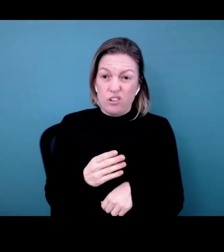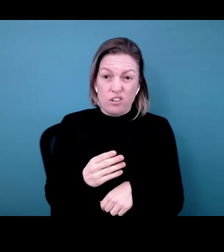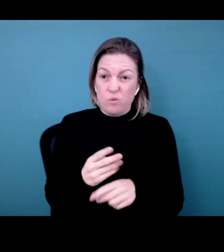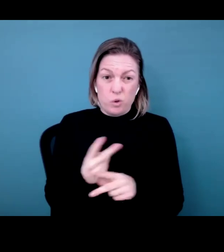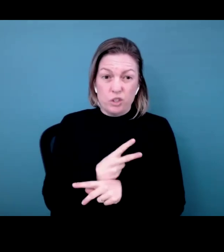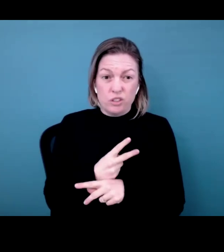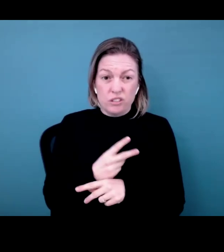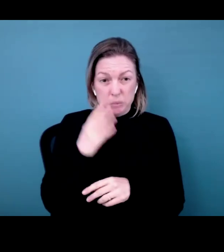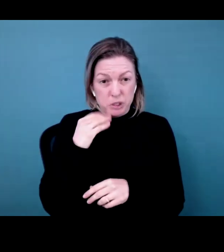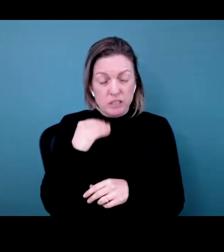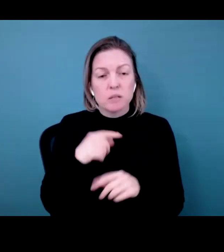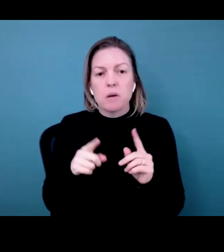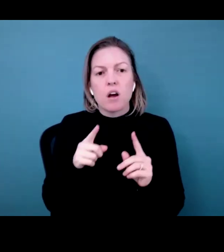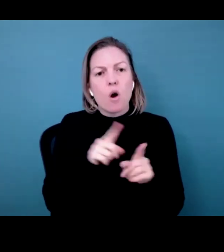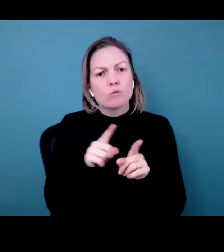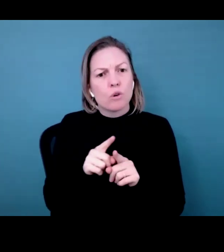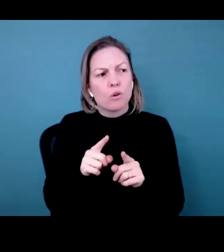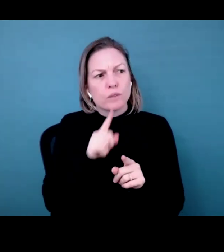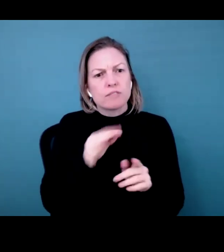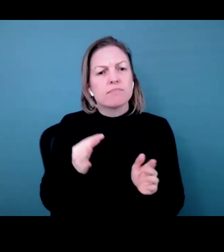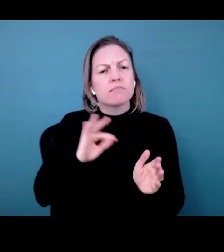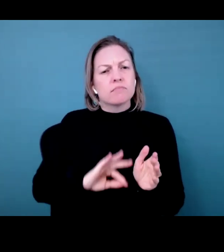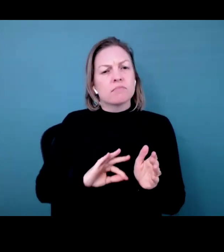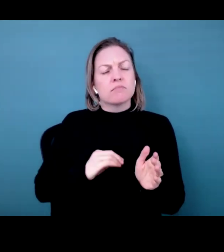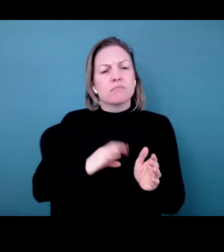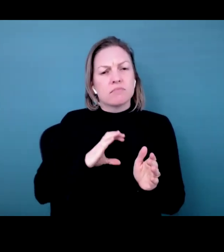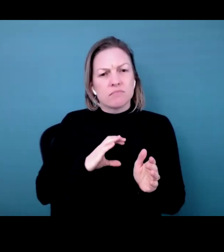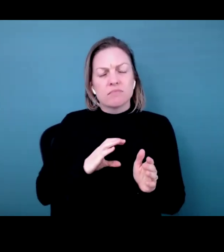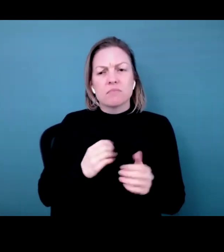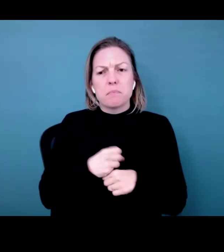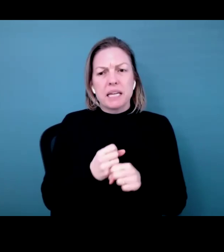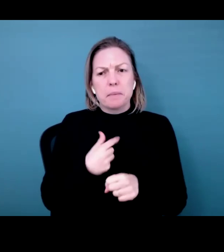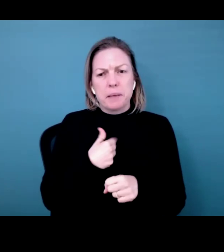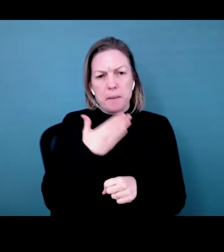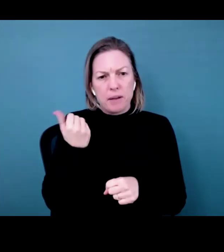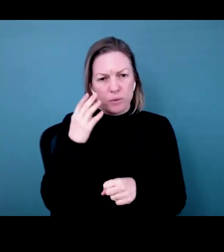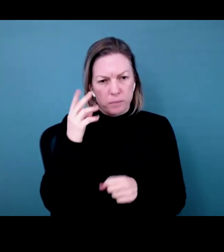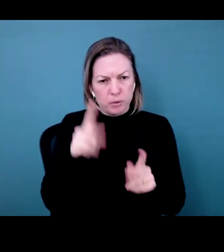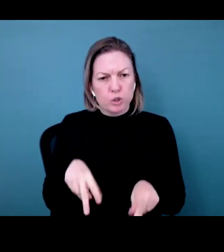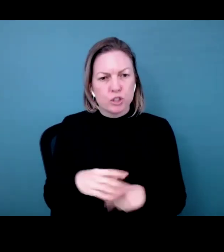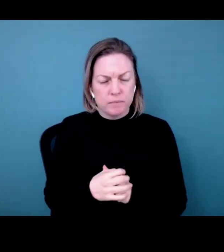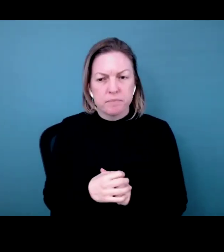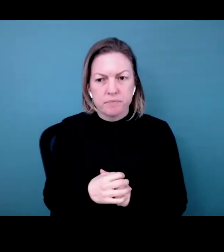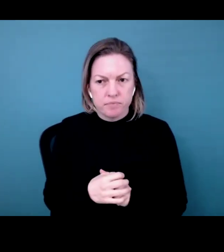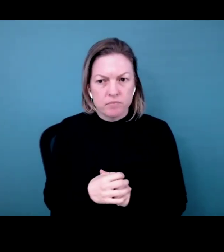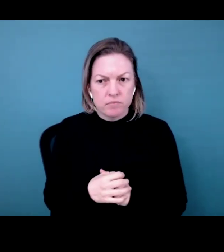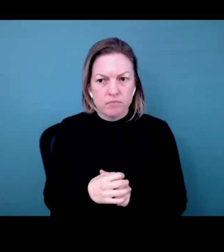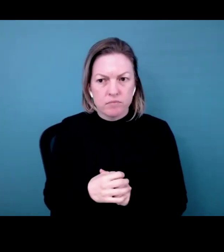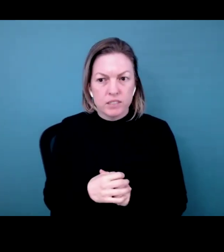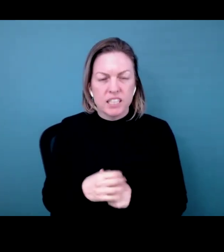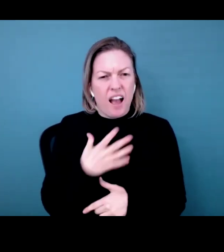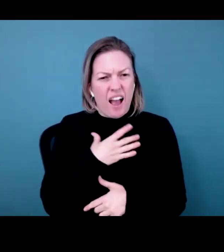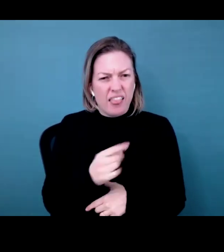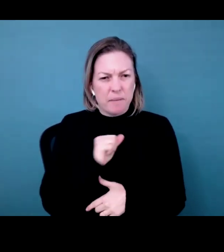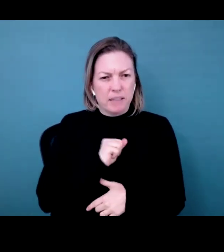rewarding, and the experience has made me a better person. I honestly like myself a lot